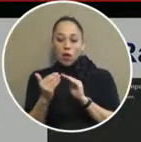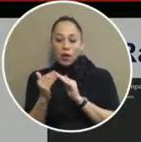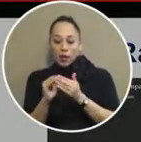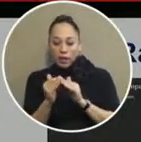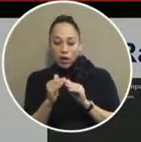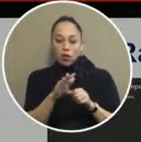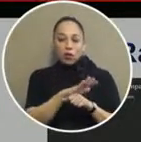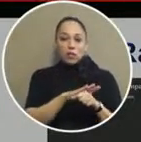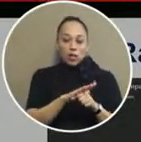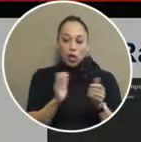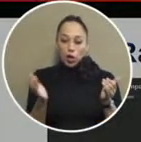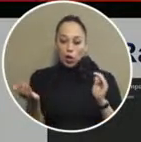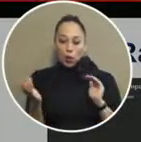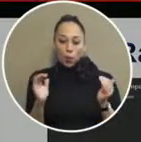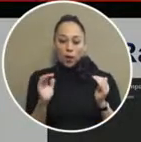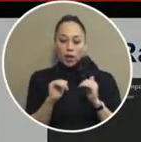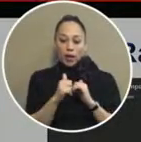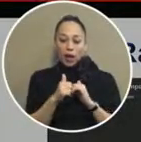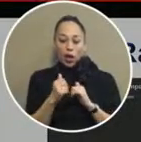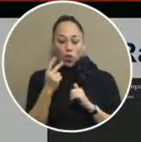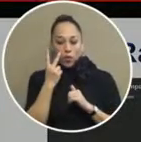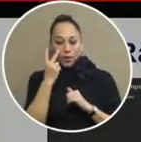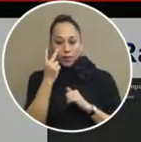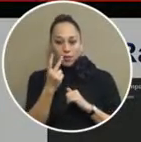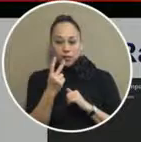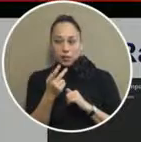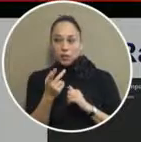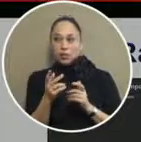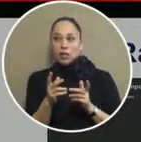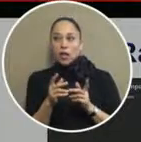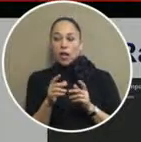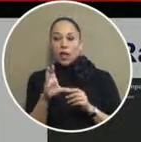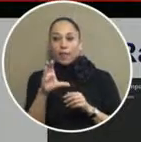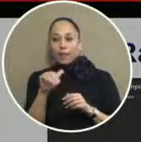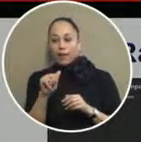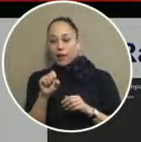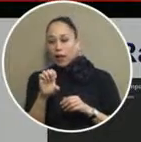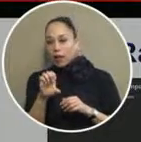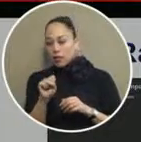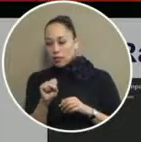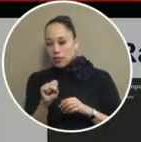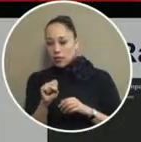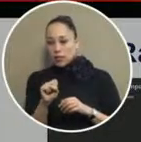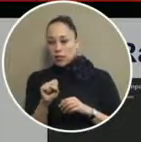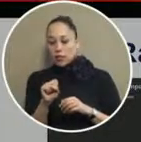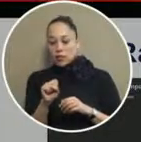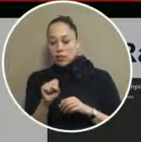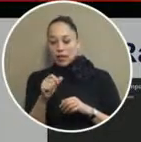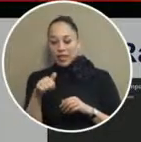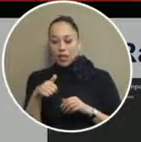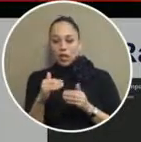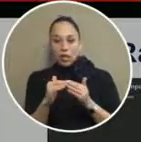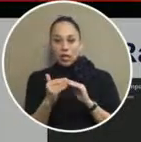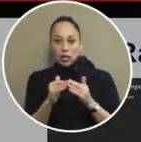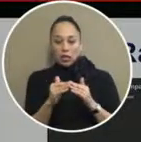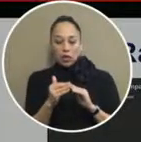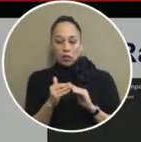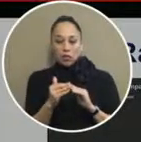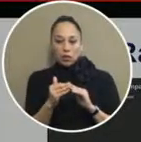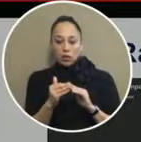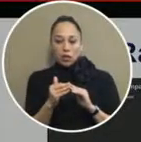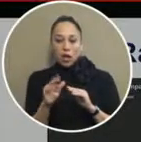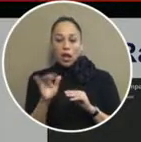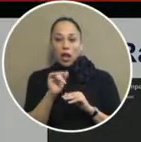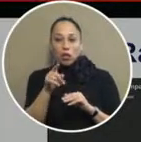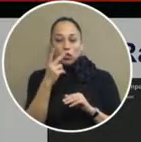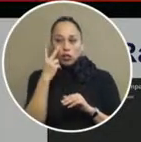city compared to how we're seeing on the positive cases within our city and county. As